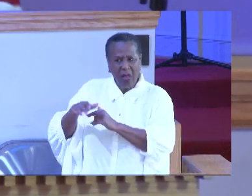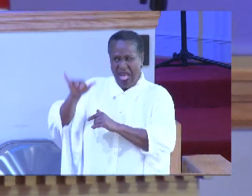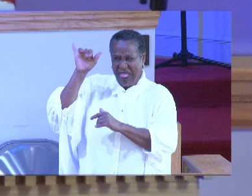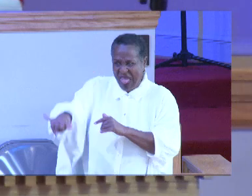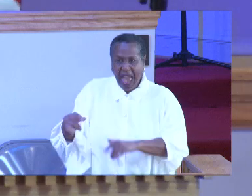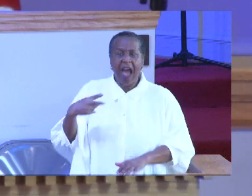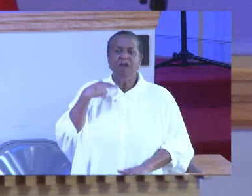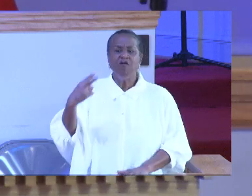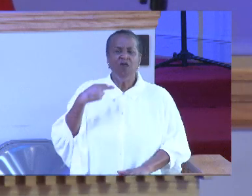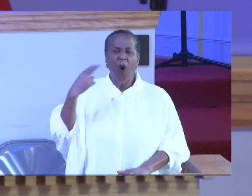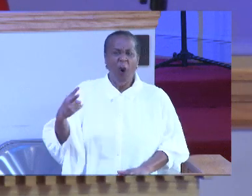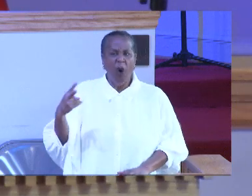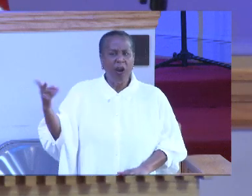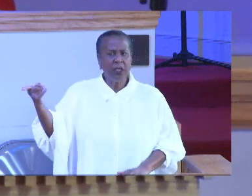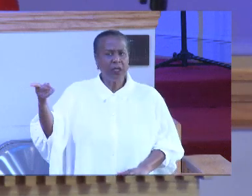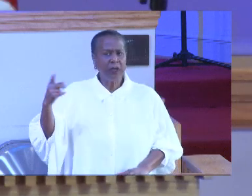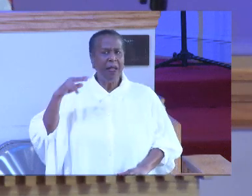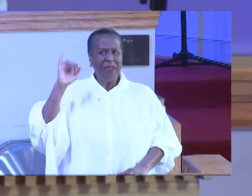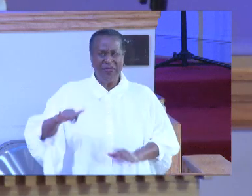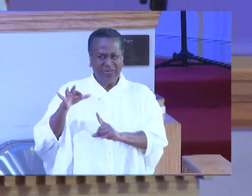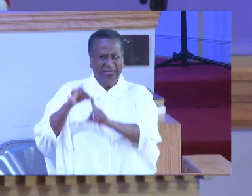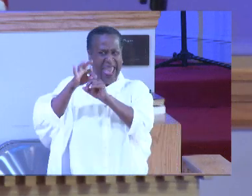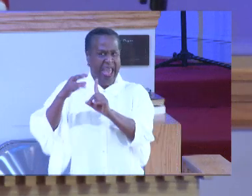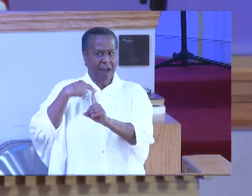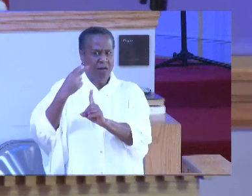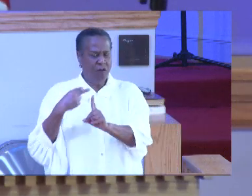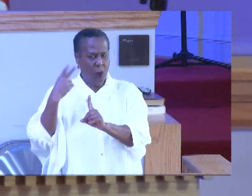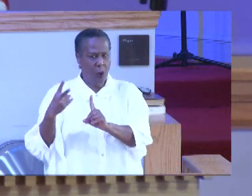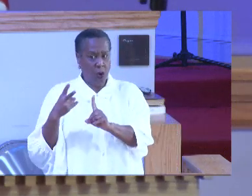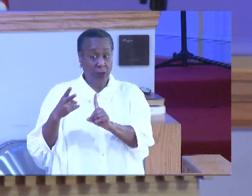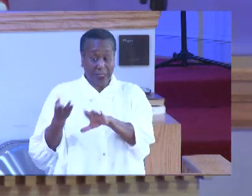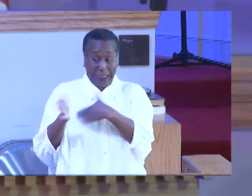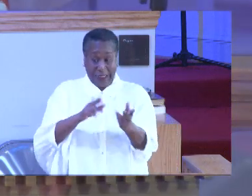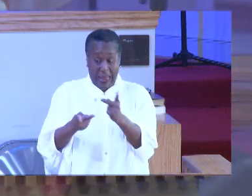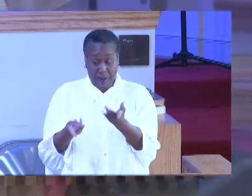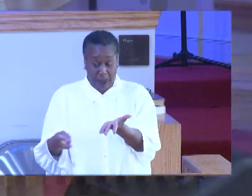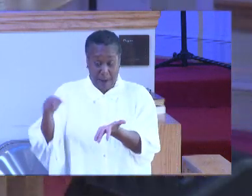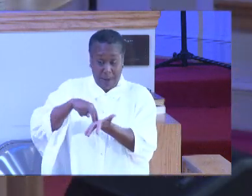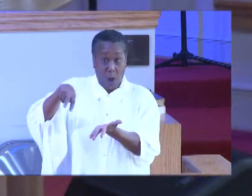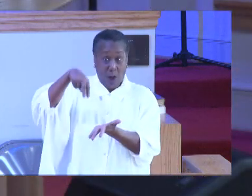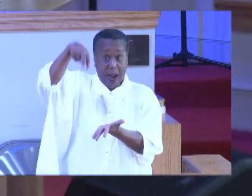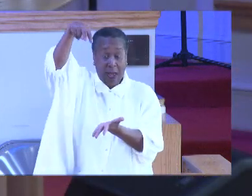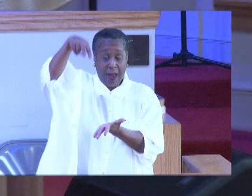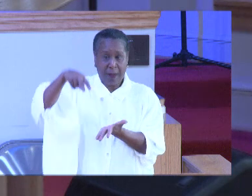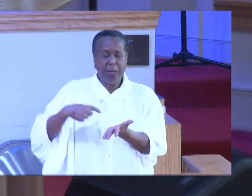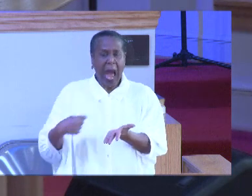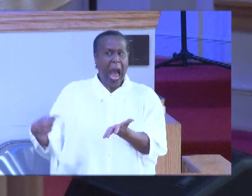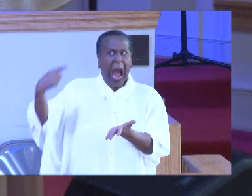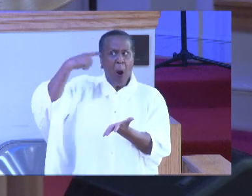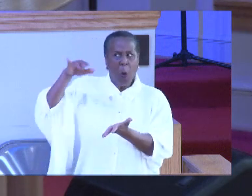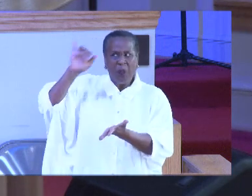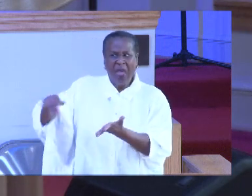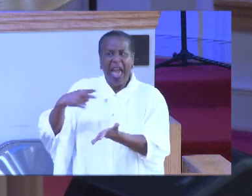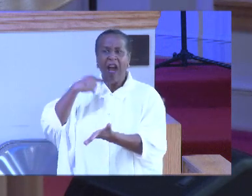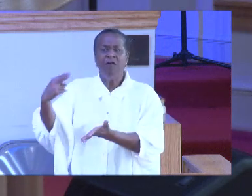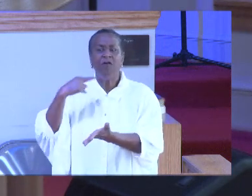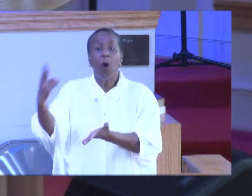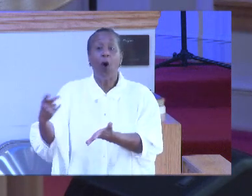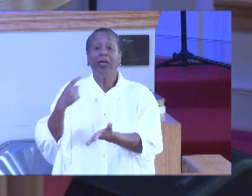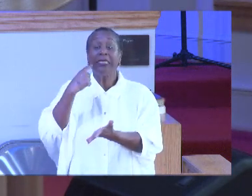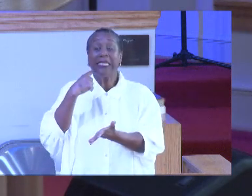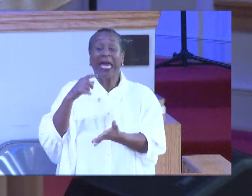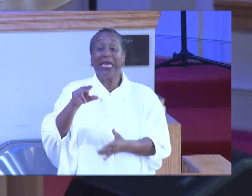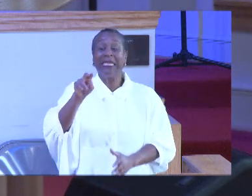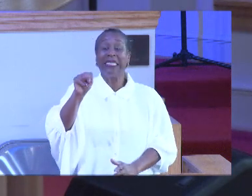This voice, when it spoke, dead folks began to rise. For I heard this voice say,